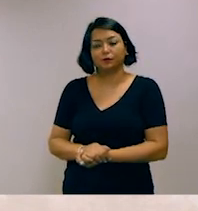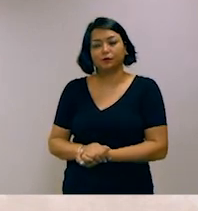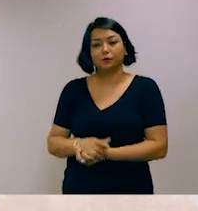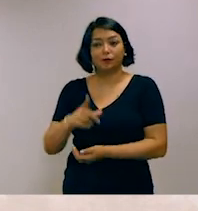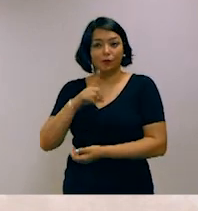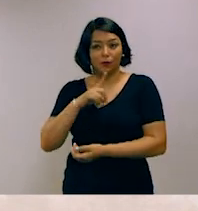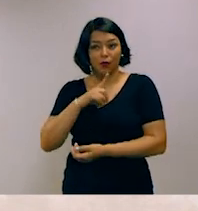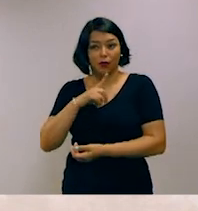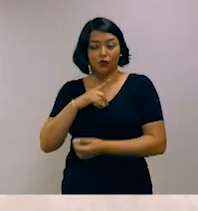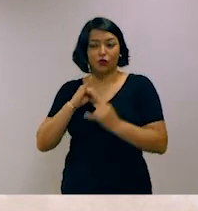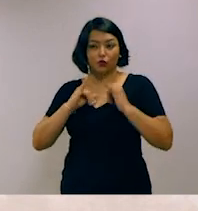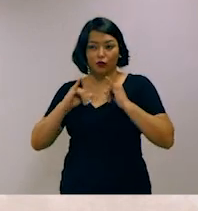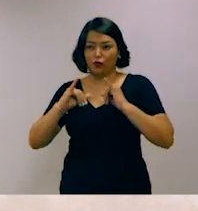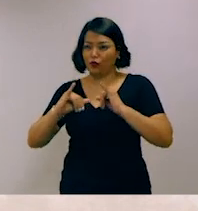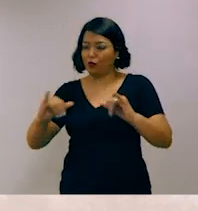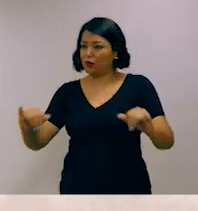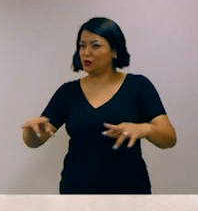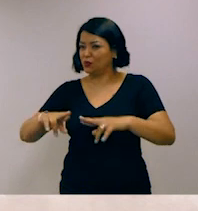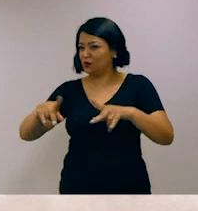pages.